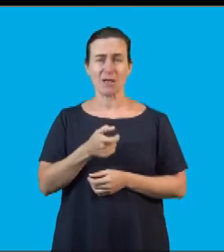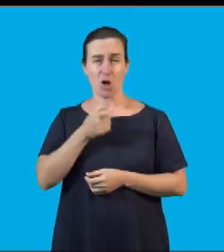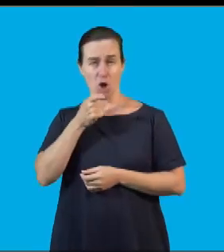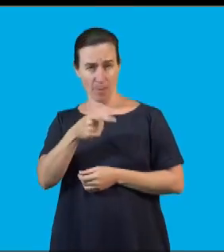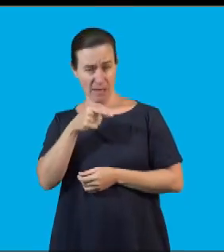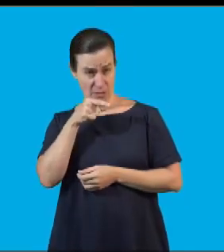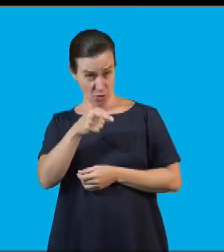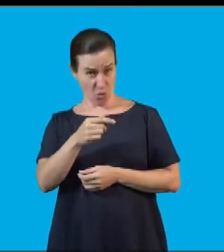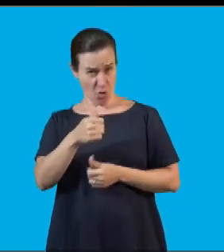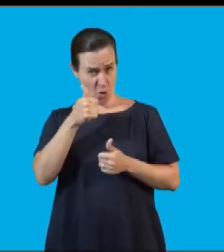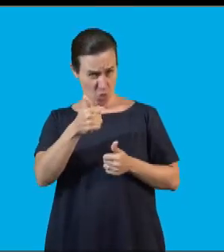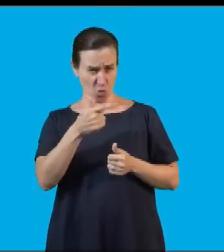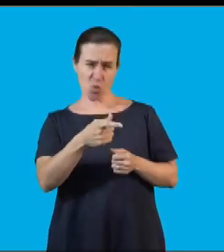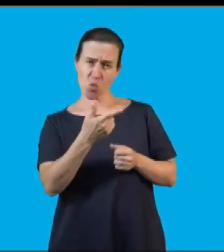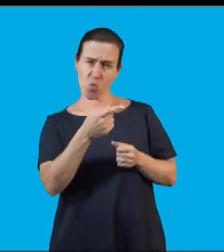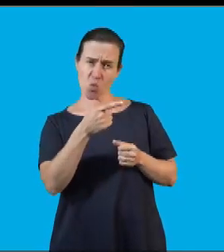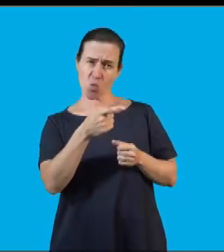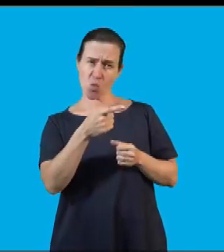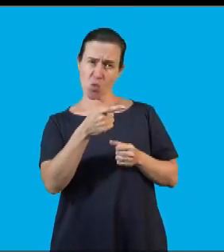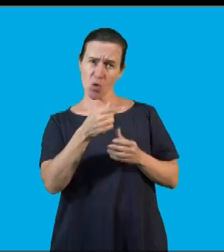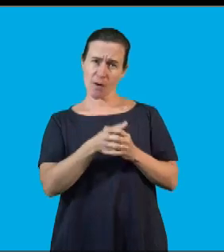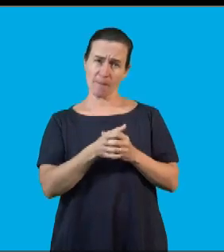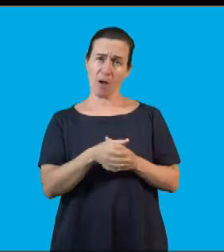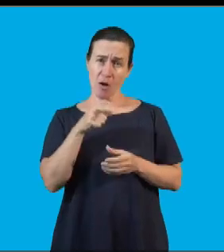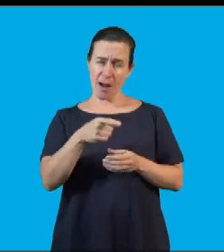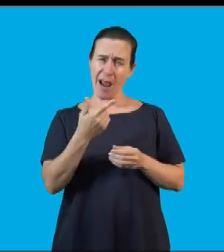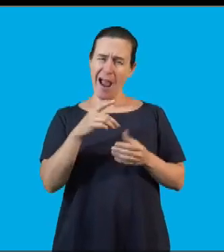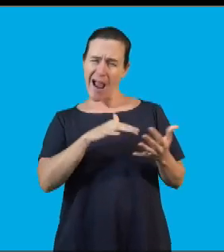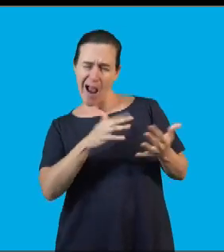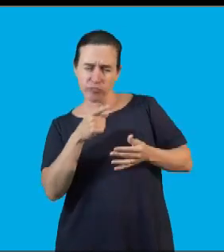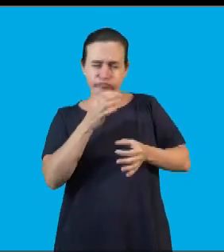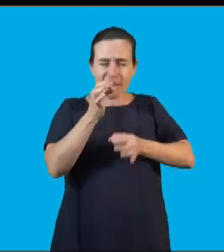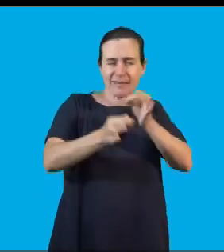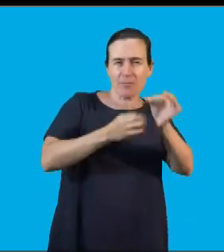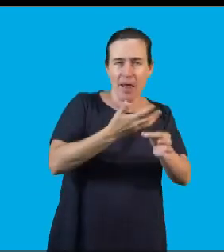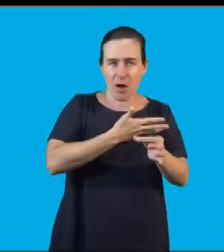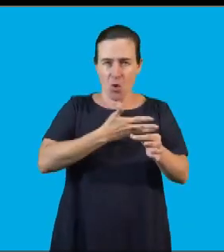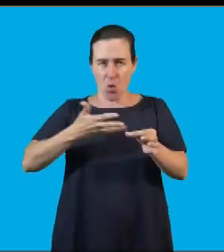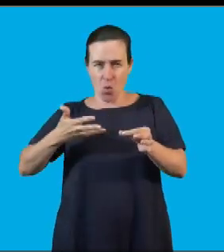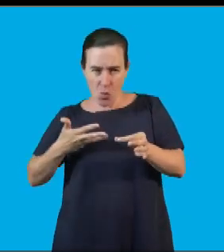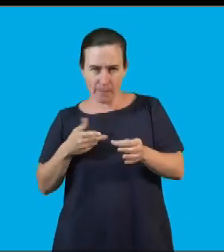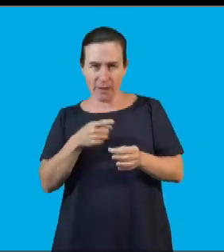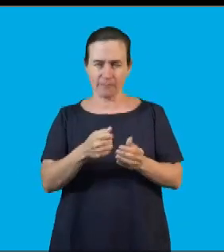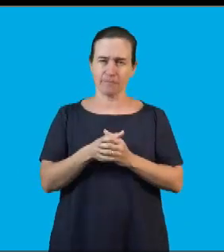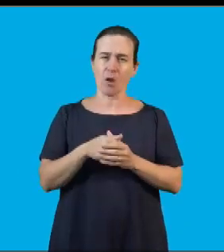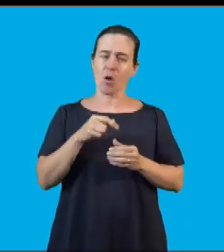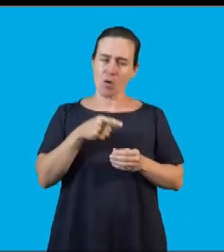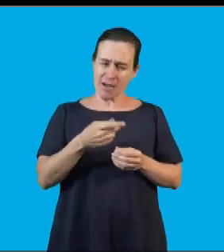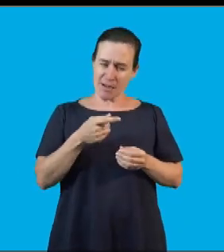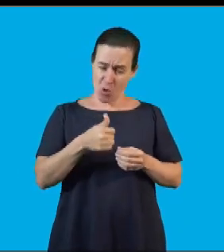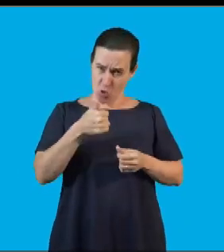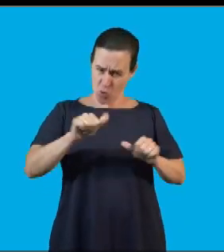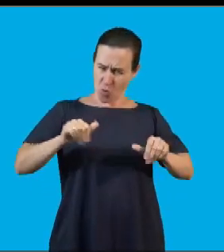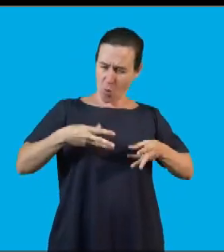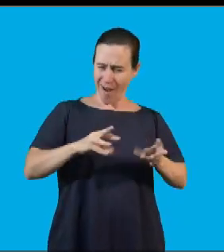Comment on the effectiveness of the portrayal of the woman in text B in conveying the message of text